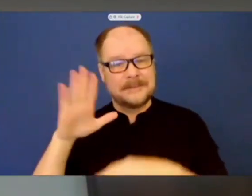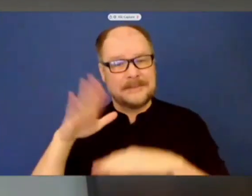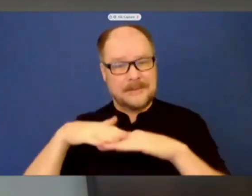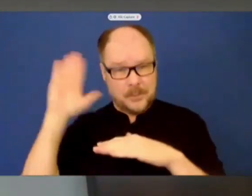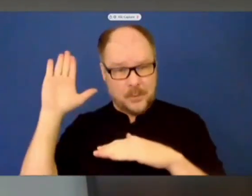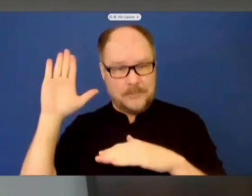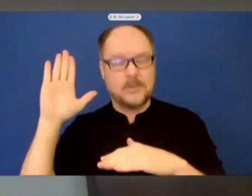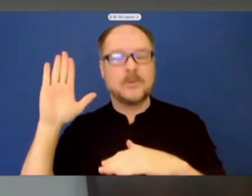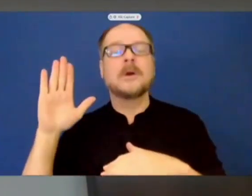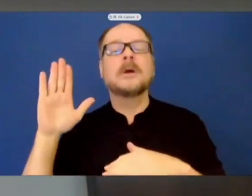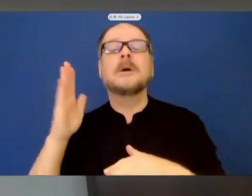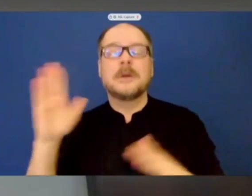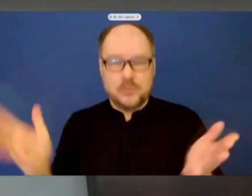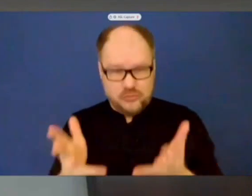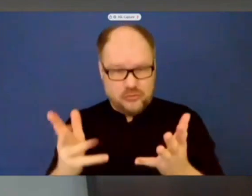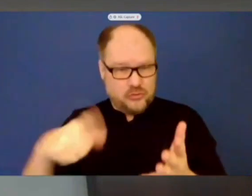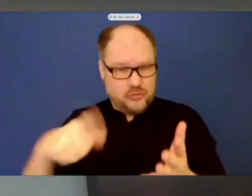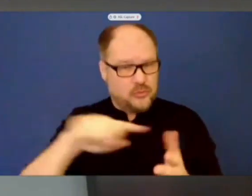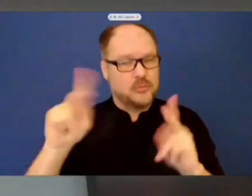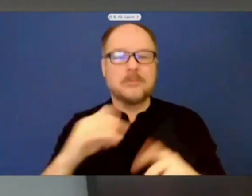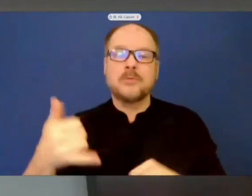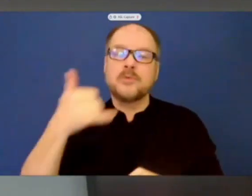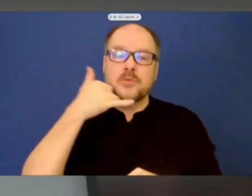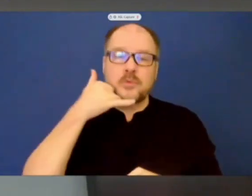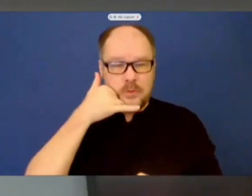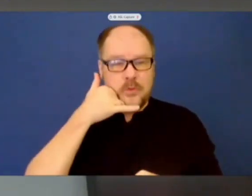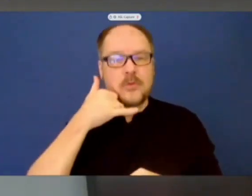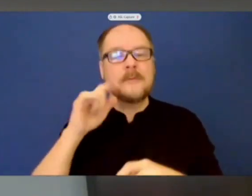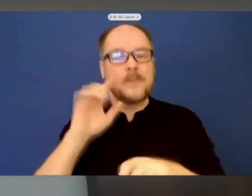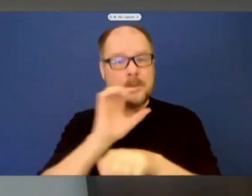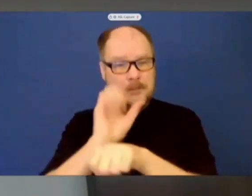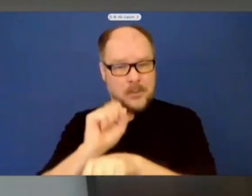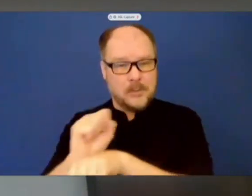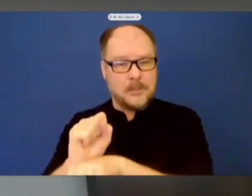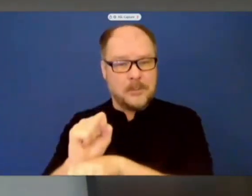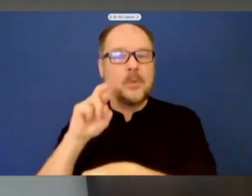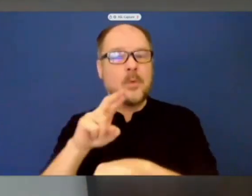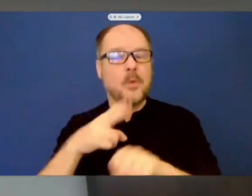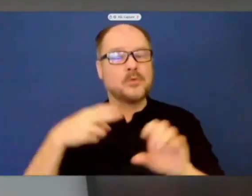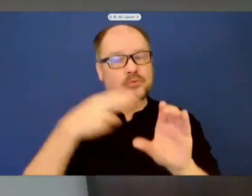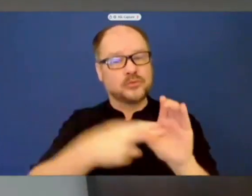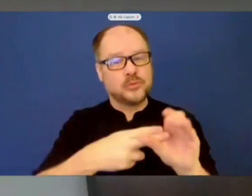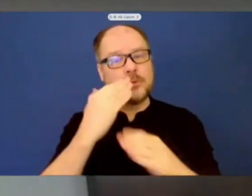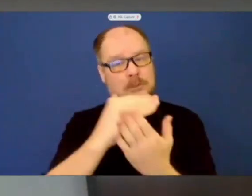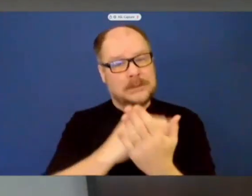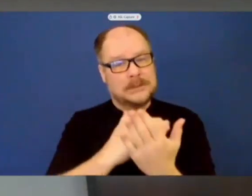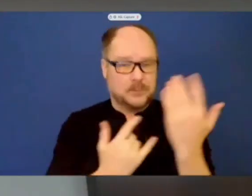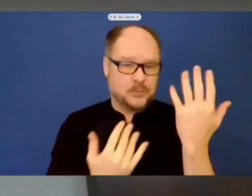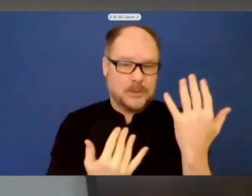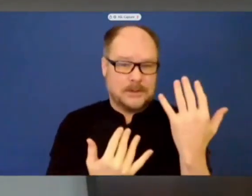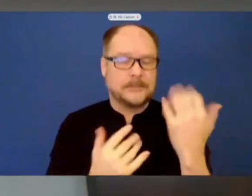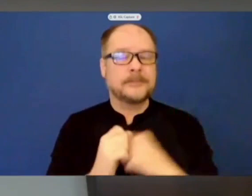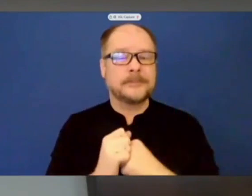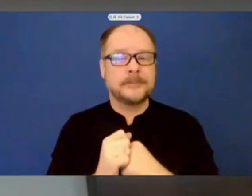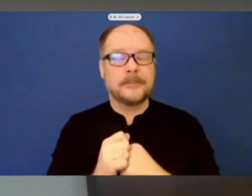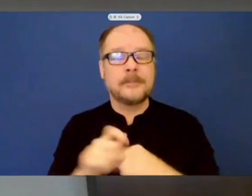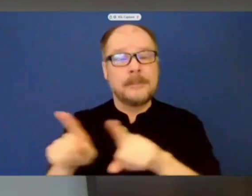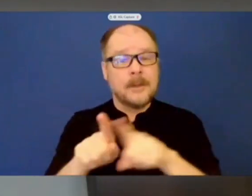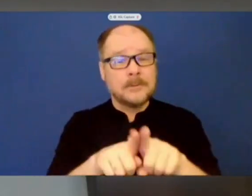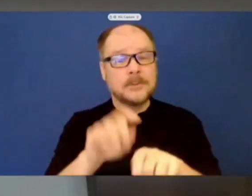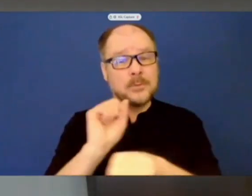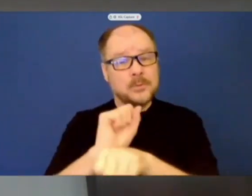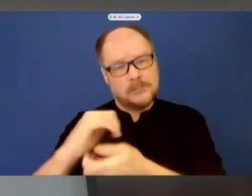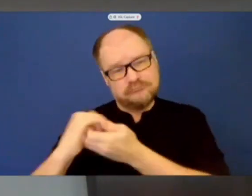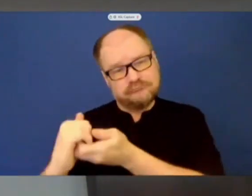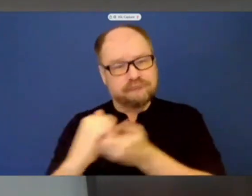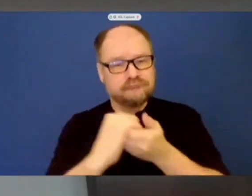vaccinated, to call our hotline or join our waitlist online, and we'll reach out and about appointment in the very near future. We also are working really closely with our hospital